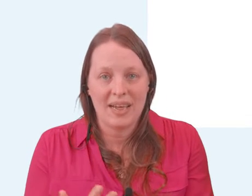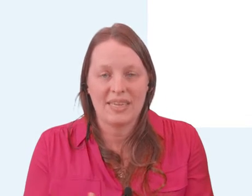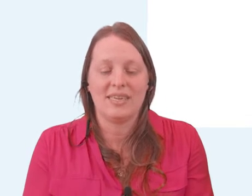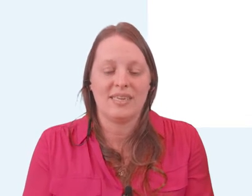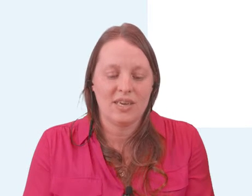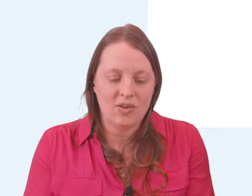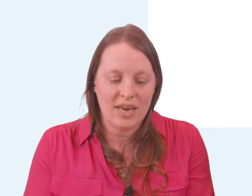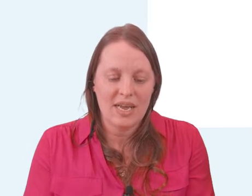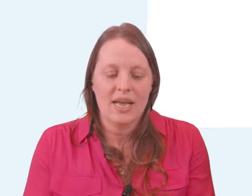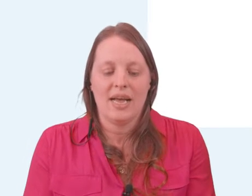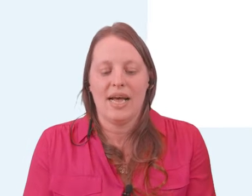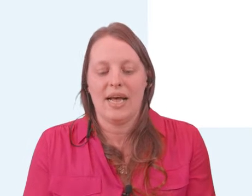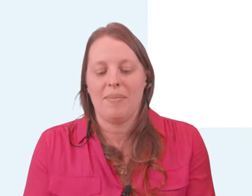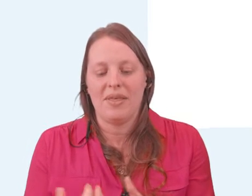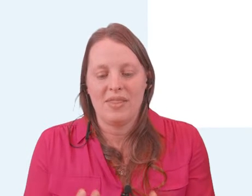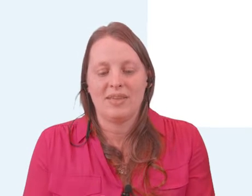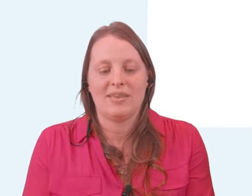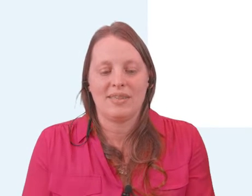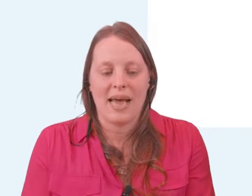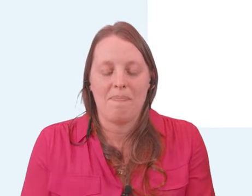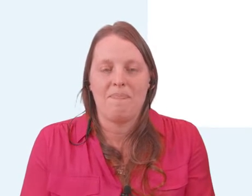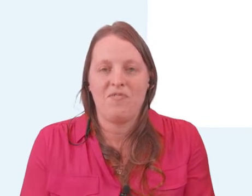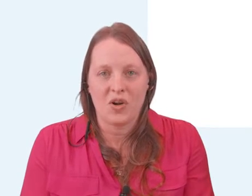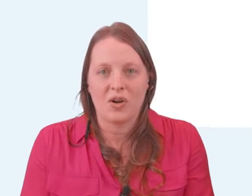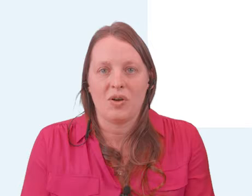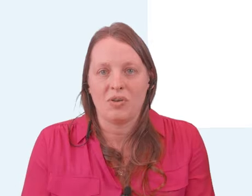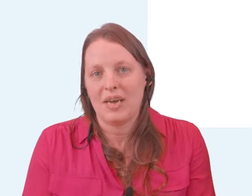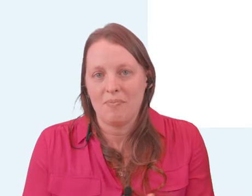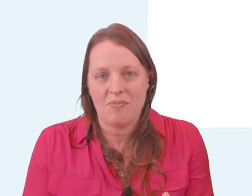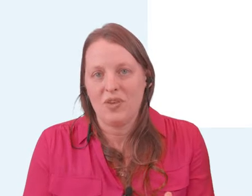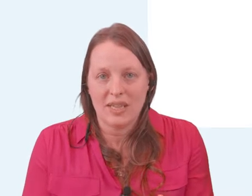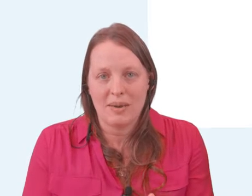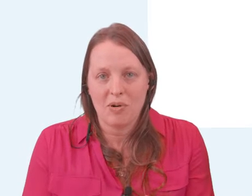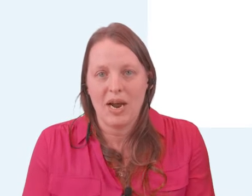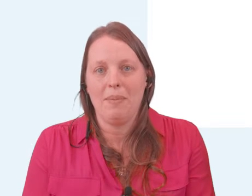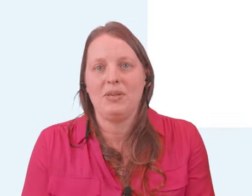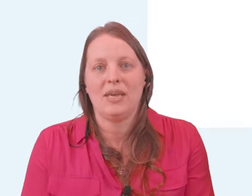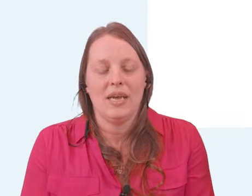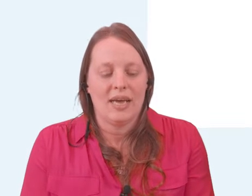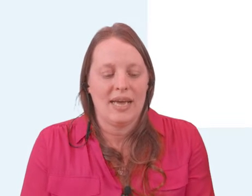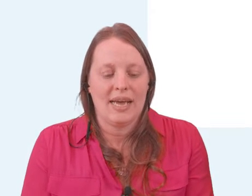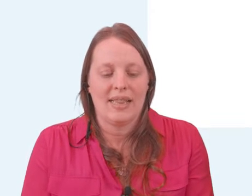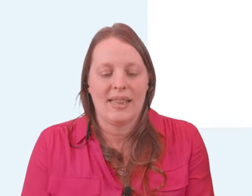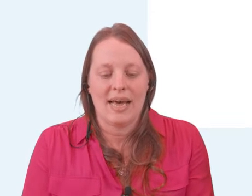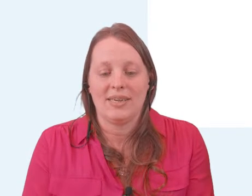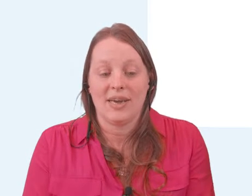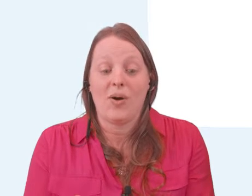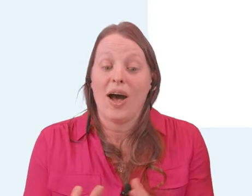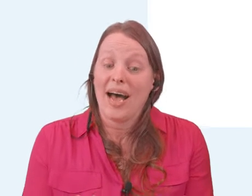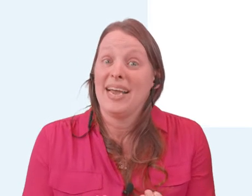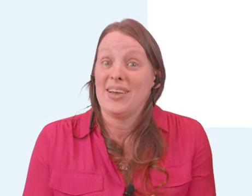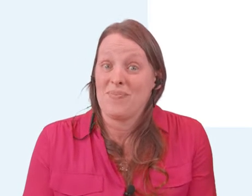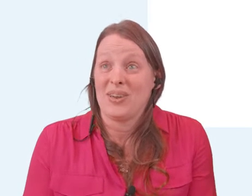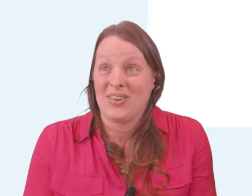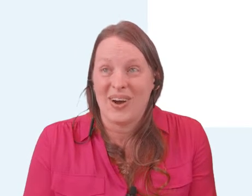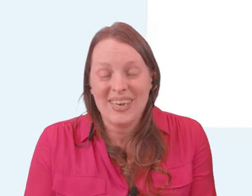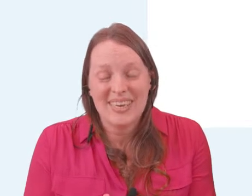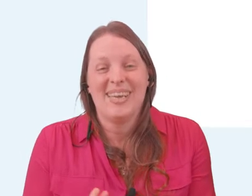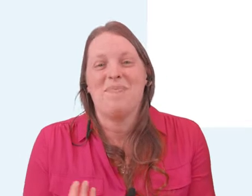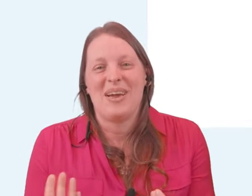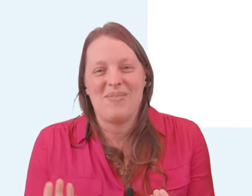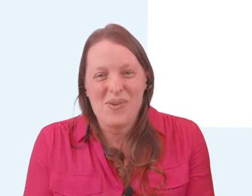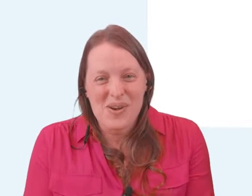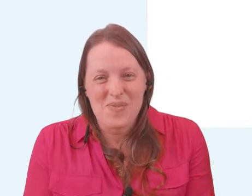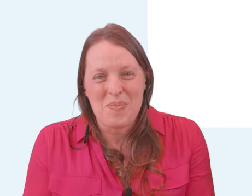off balance, etc. And this is that vertigo type feeling perhaps. And that is how I have been